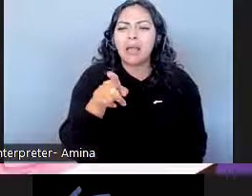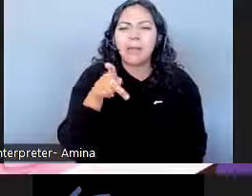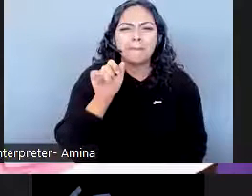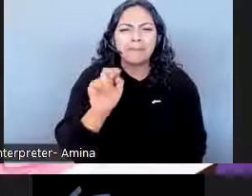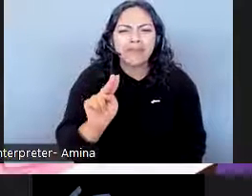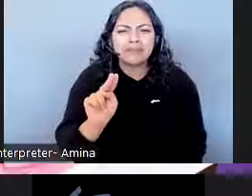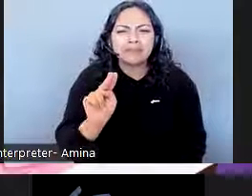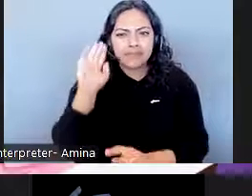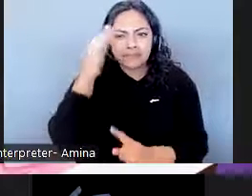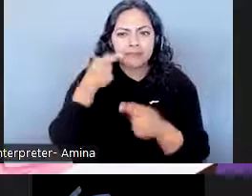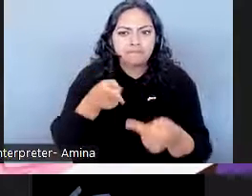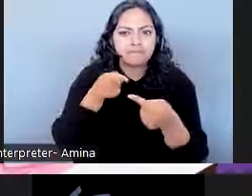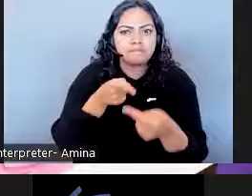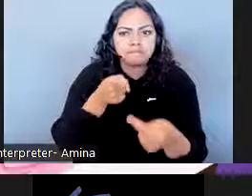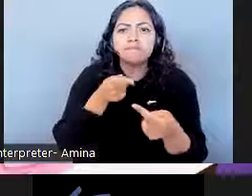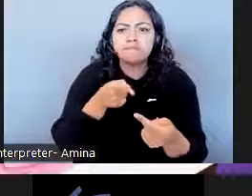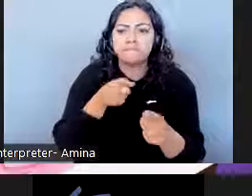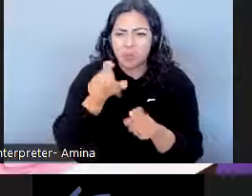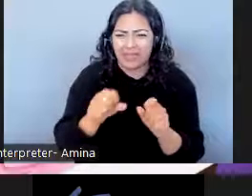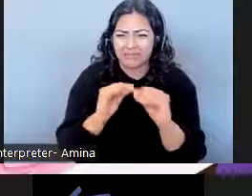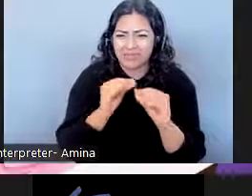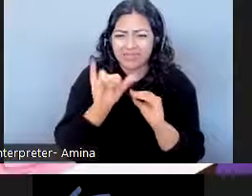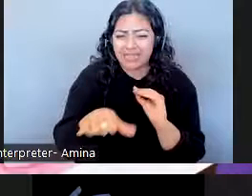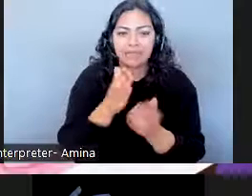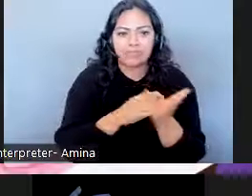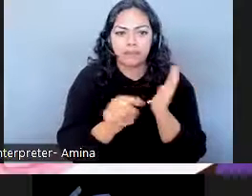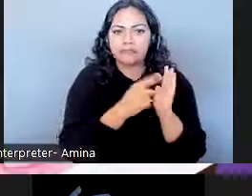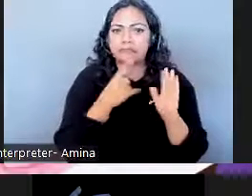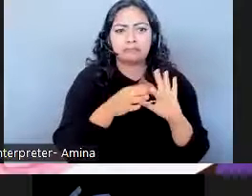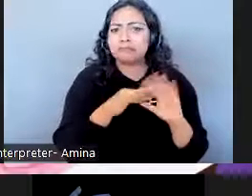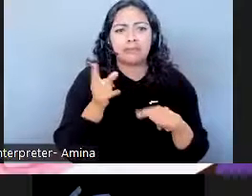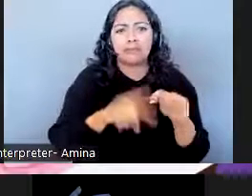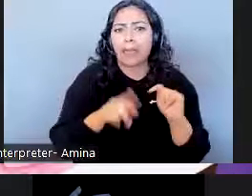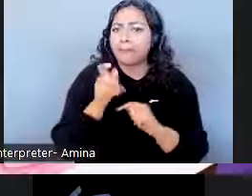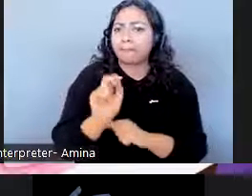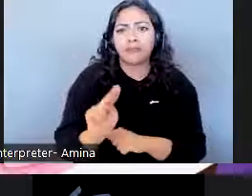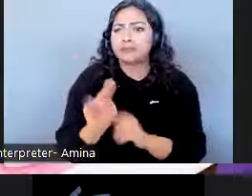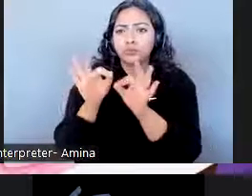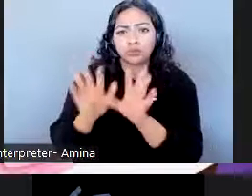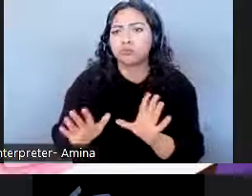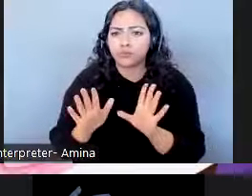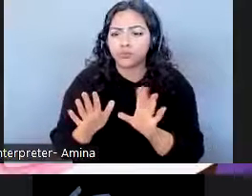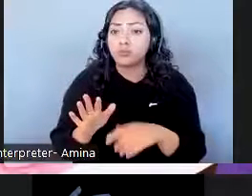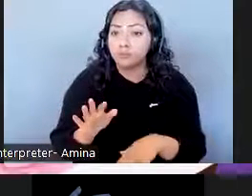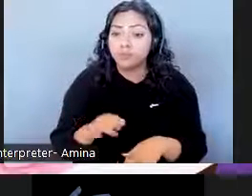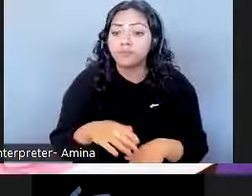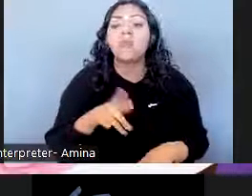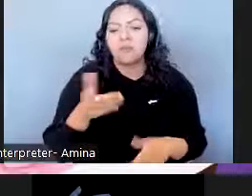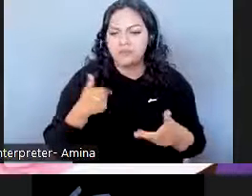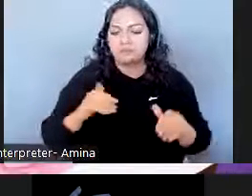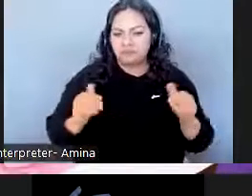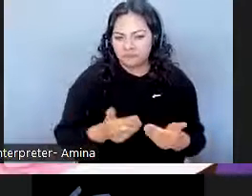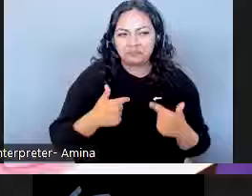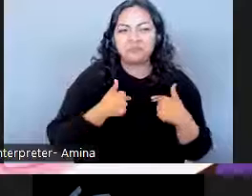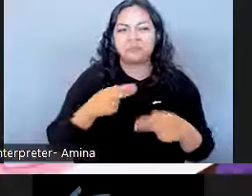so that they can pin the ASL translation. Right now they can't. So meanwhile, I will introduce myself. My name is Benedict